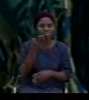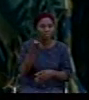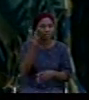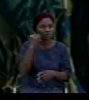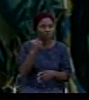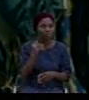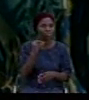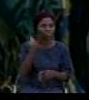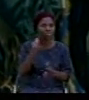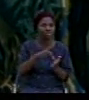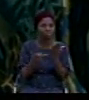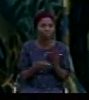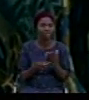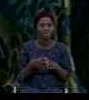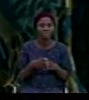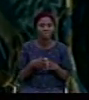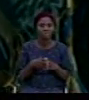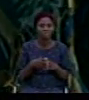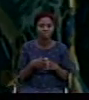Divine Touch. So